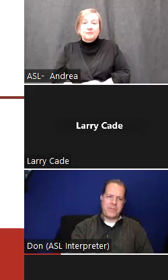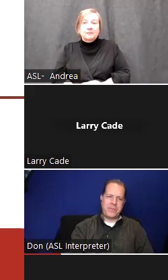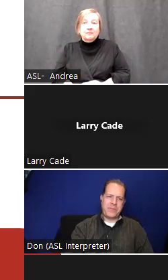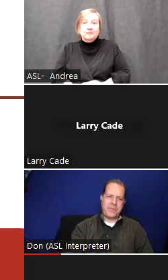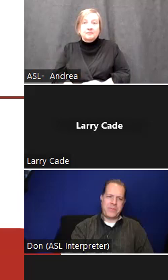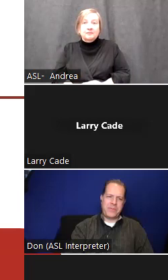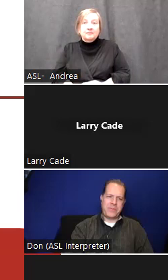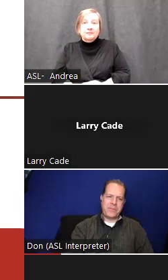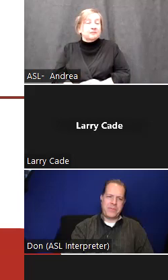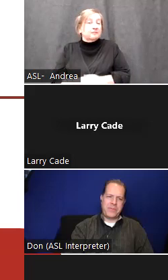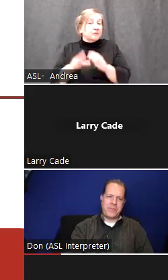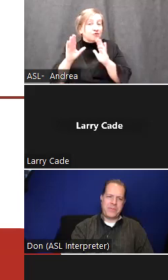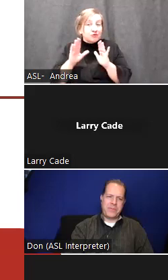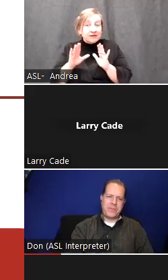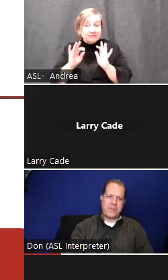Great.